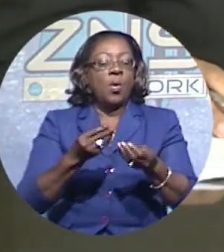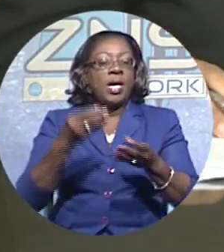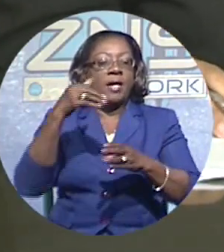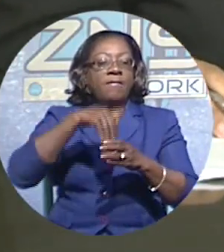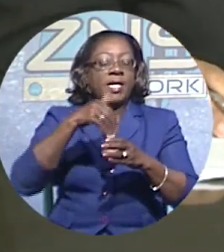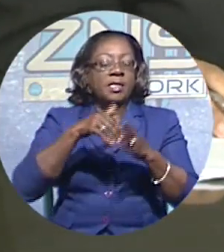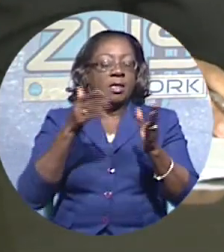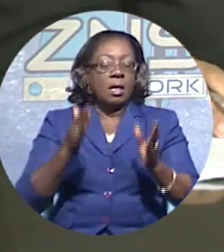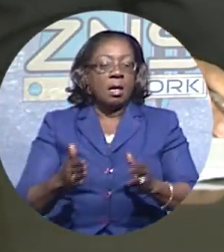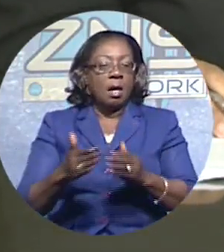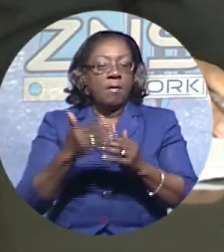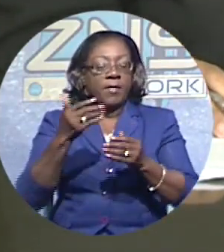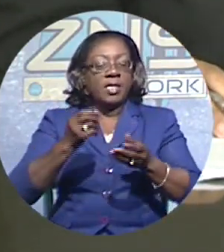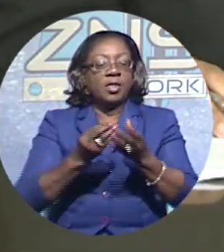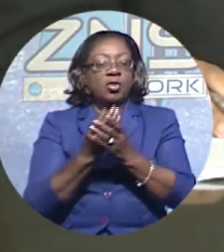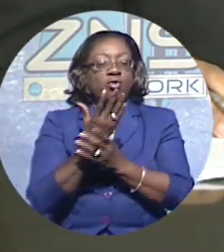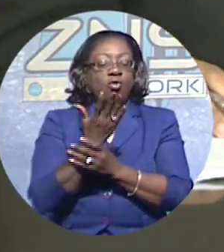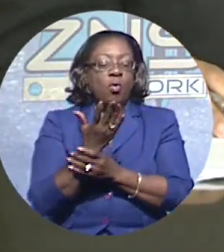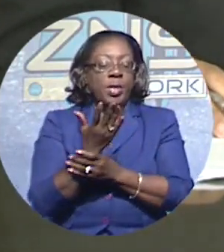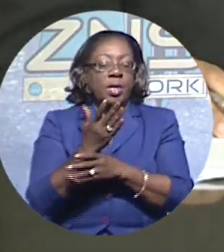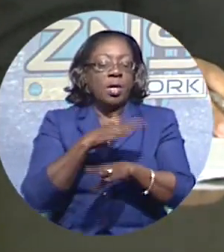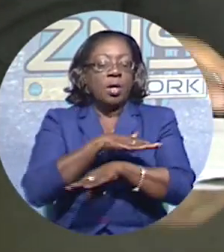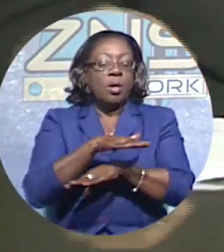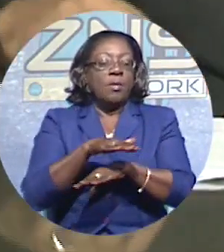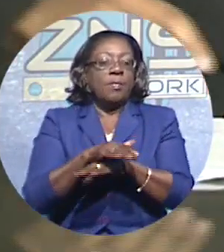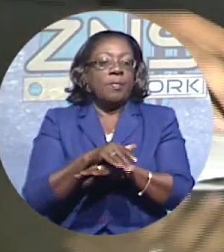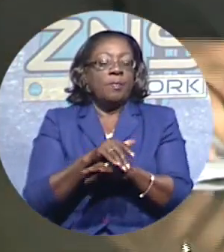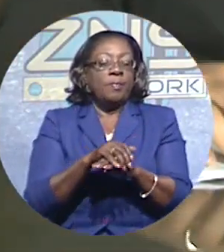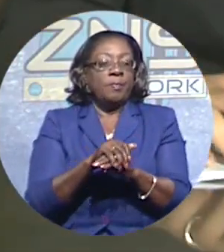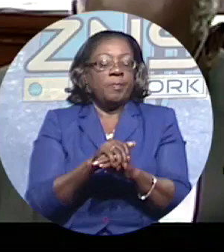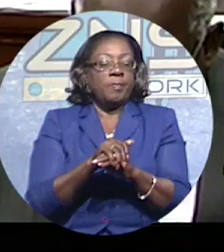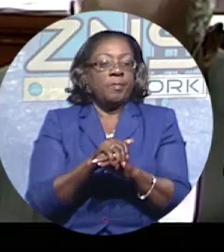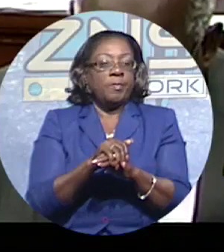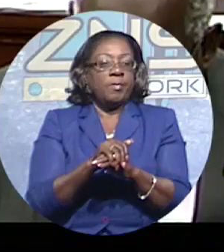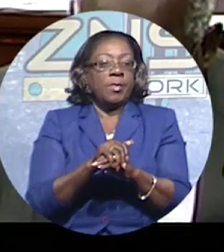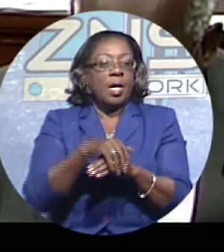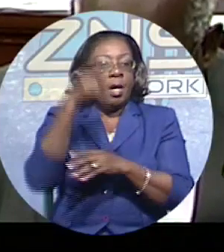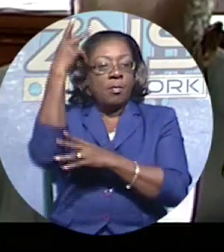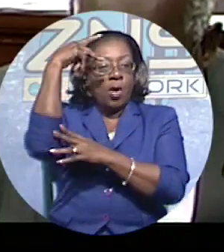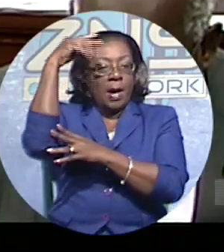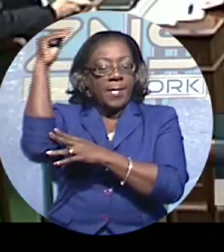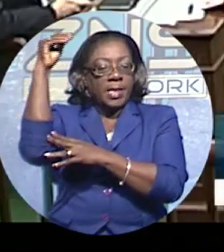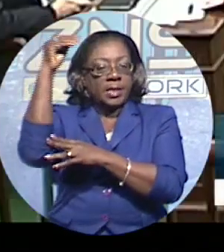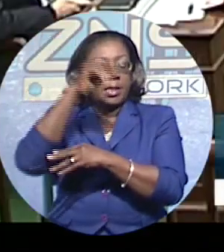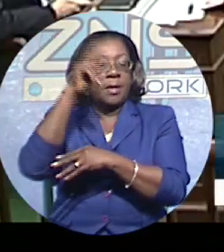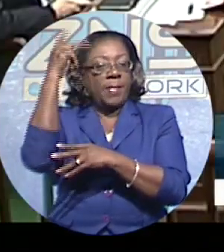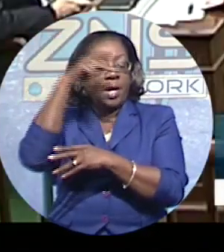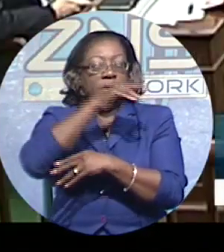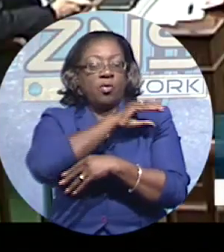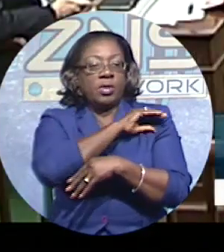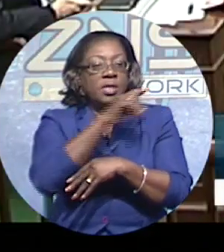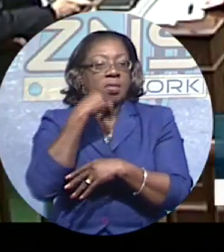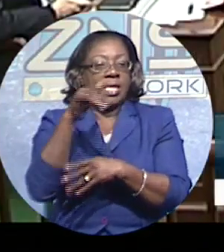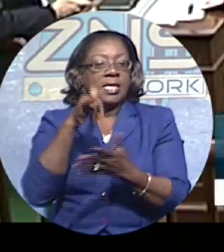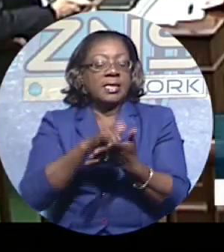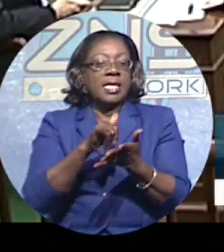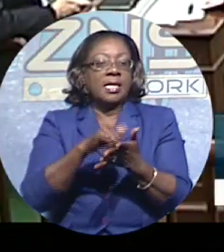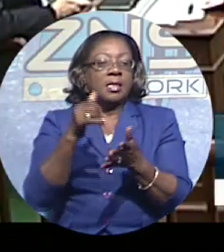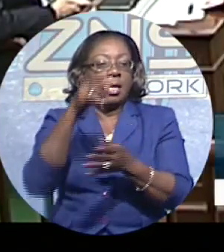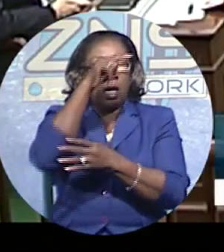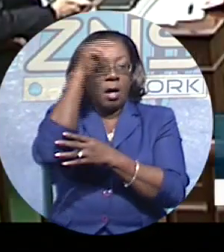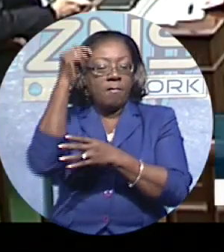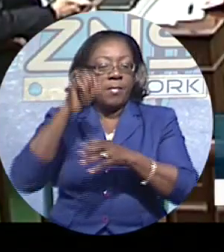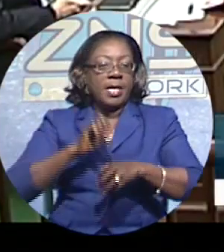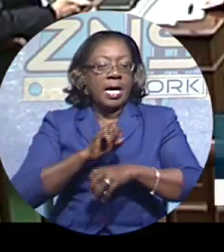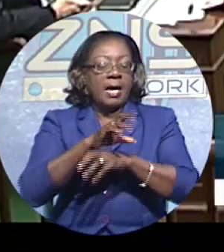growing and highlighted developments nationwide. Prime Minister the Right Honourable Perry Christie says the government's